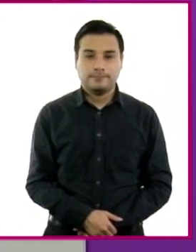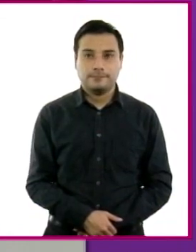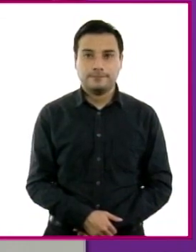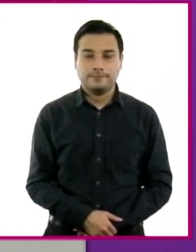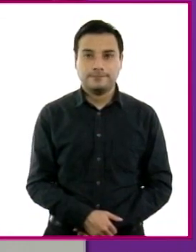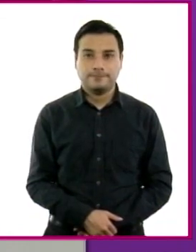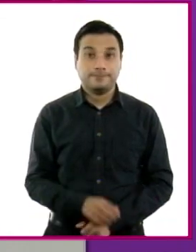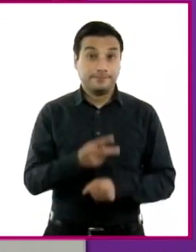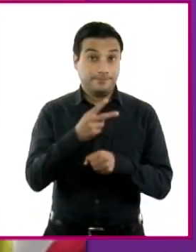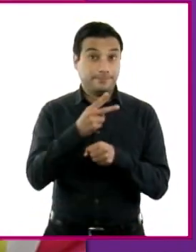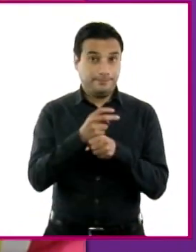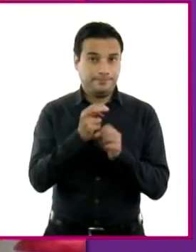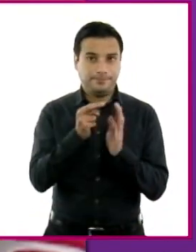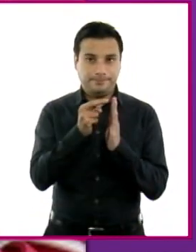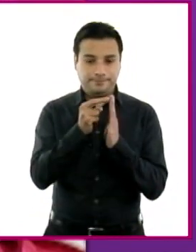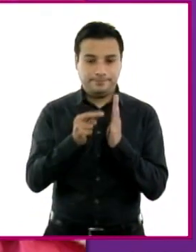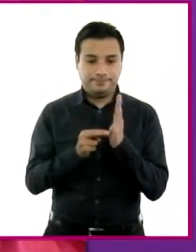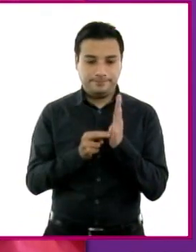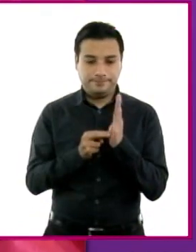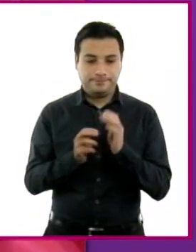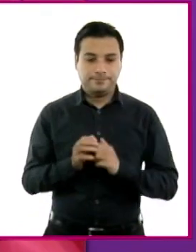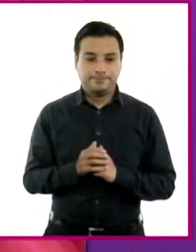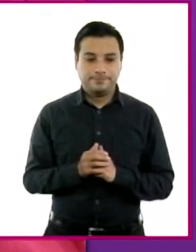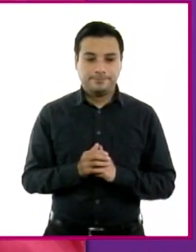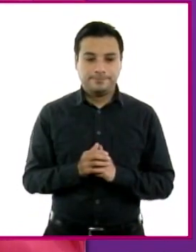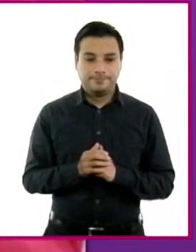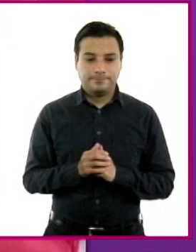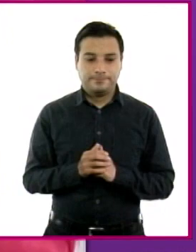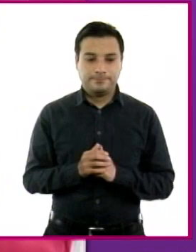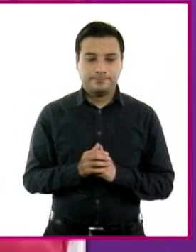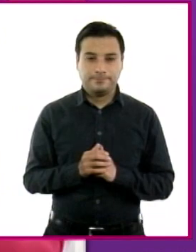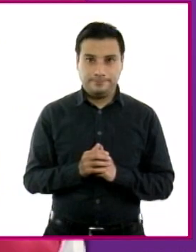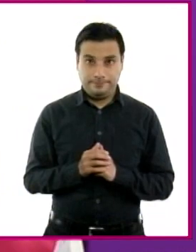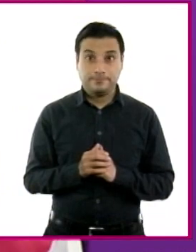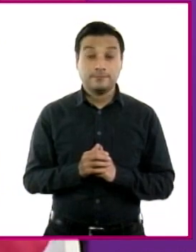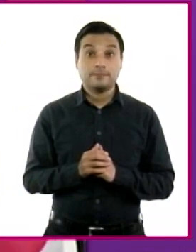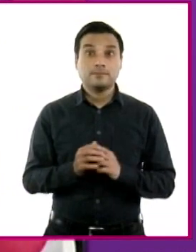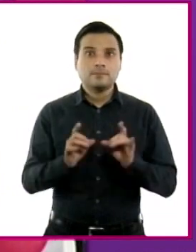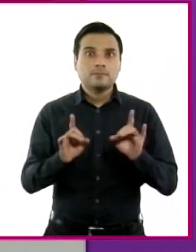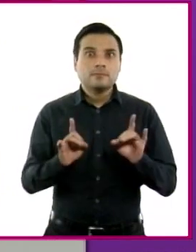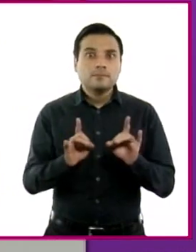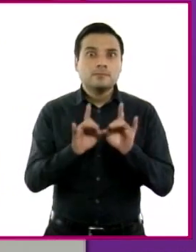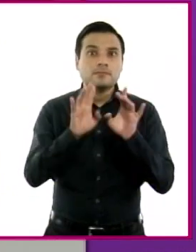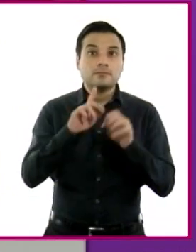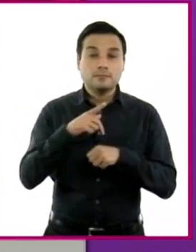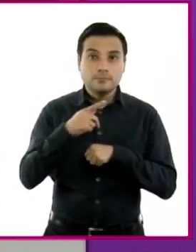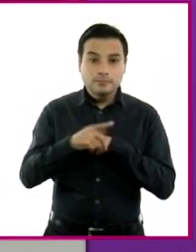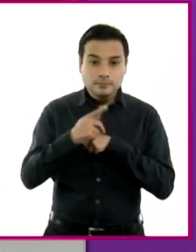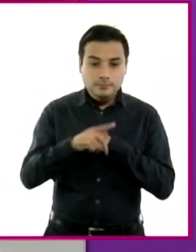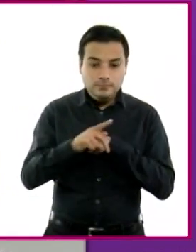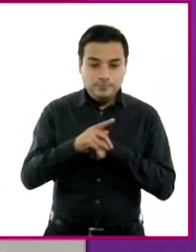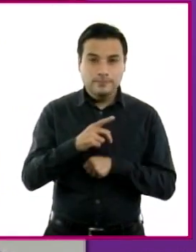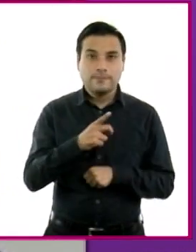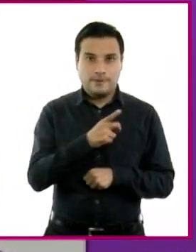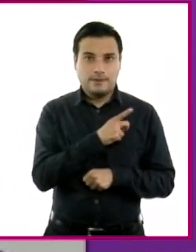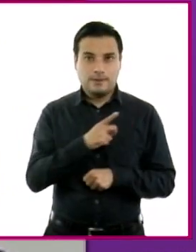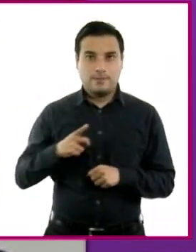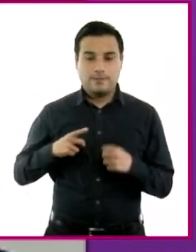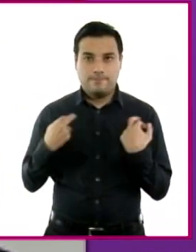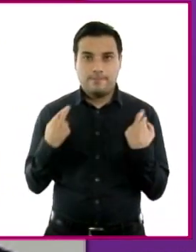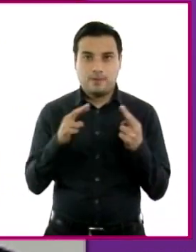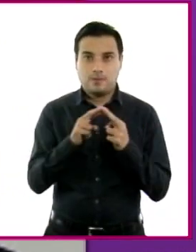The second rule is, we have to warn the teacher about the emergency. Well, thanks, Mr.